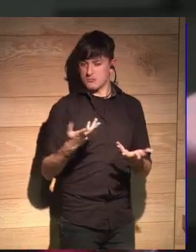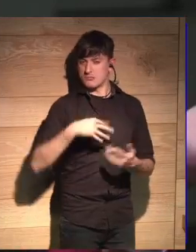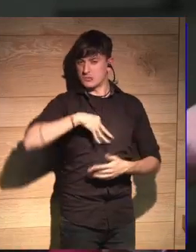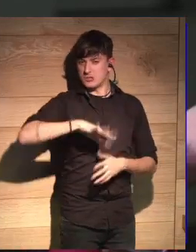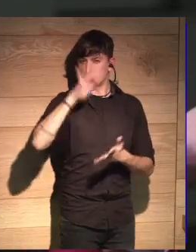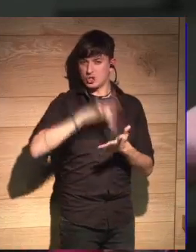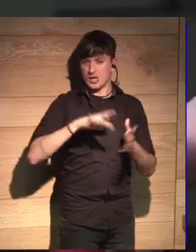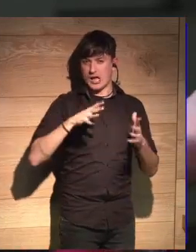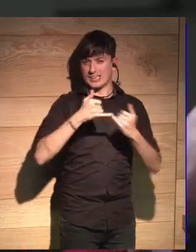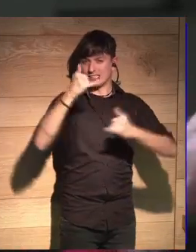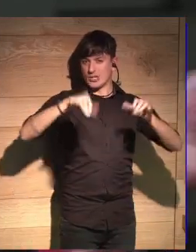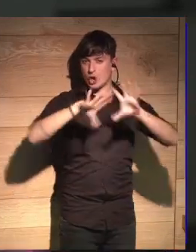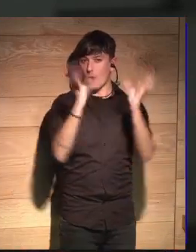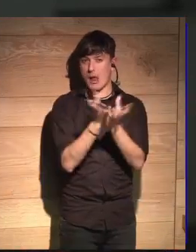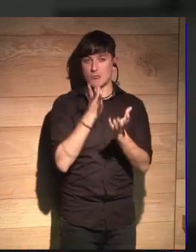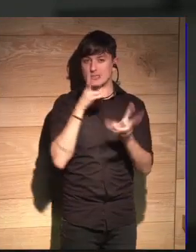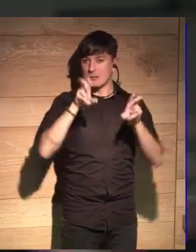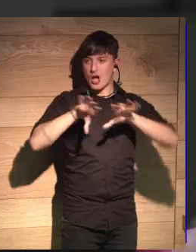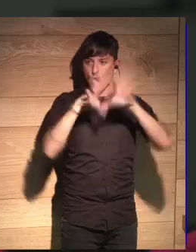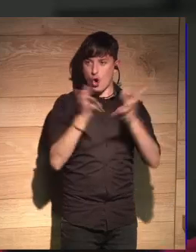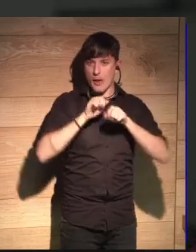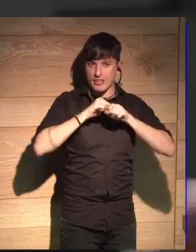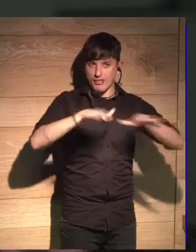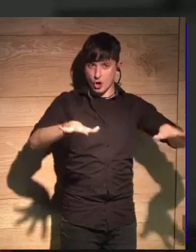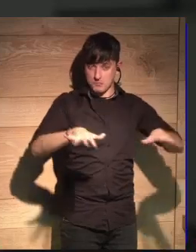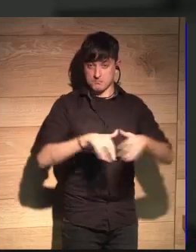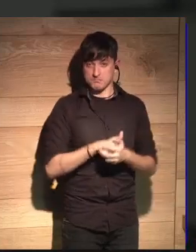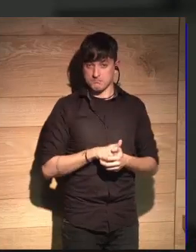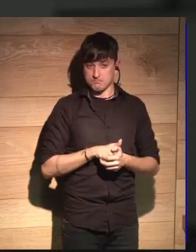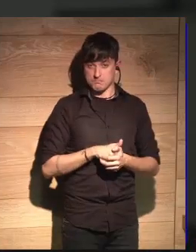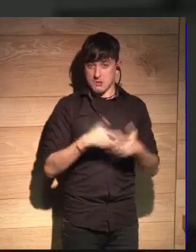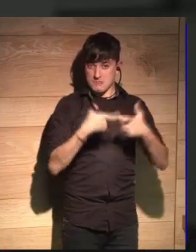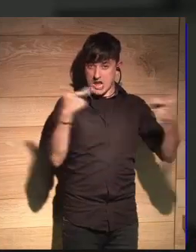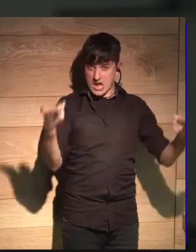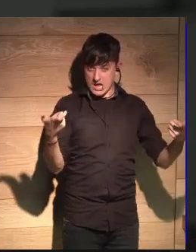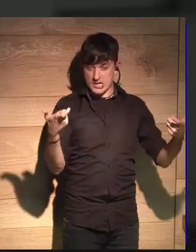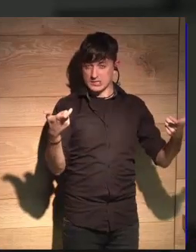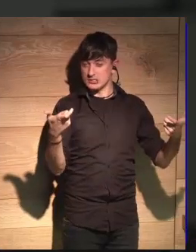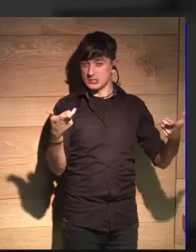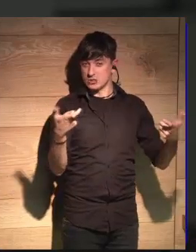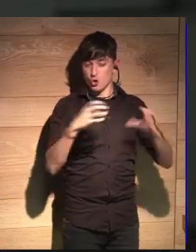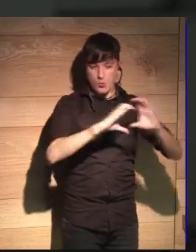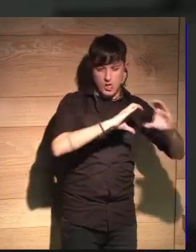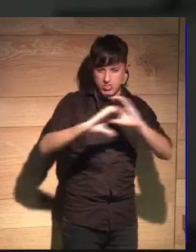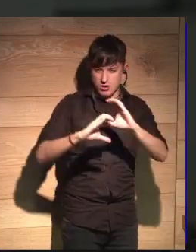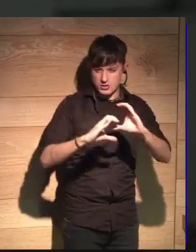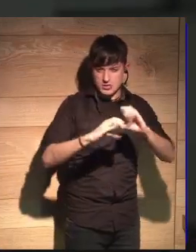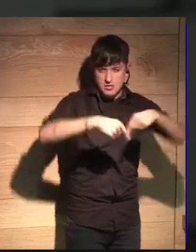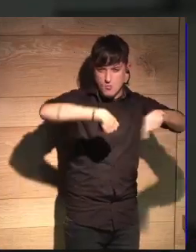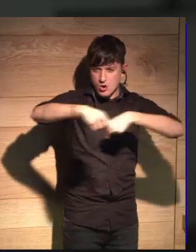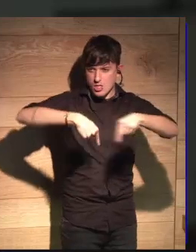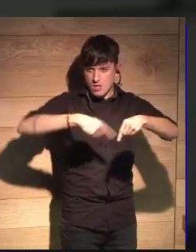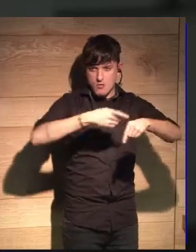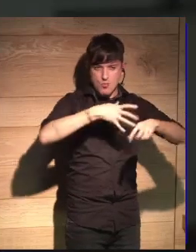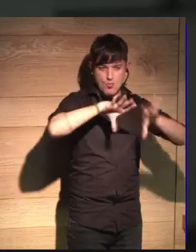of globalization, because of increased transport and increased communication around the world. In the